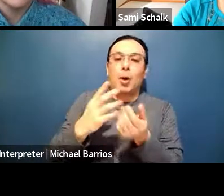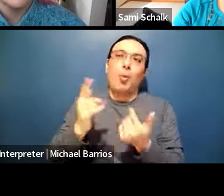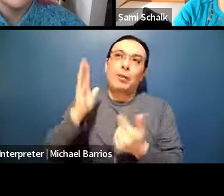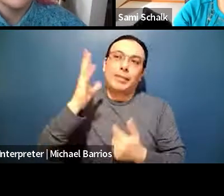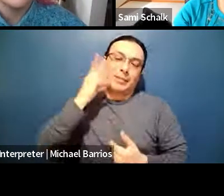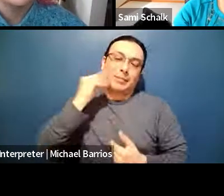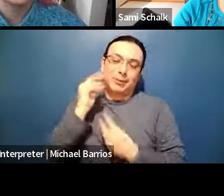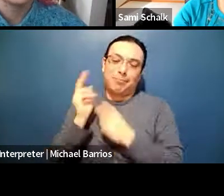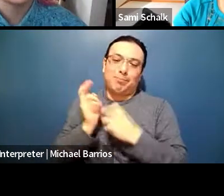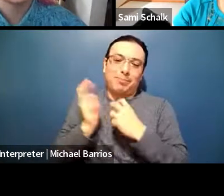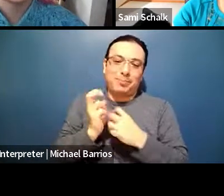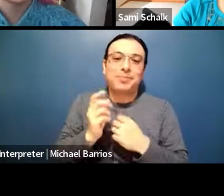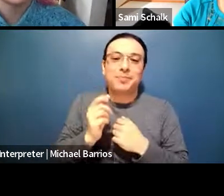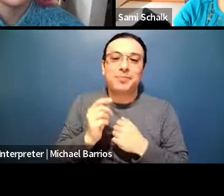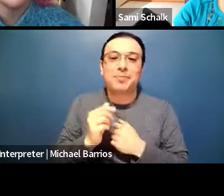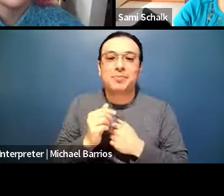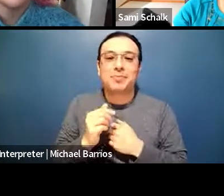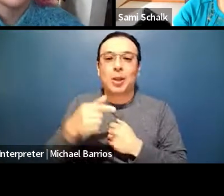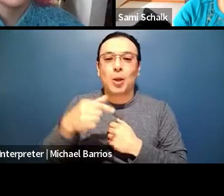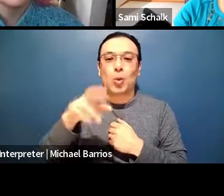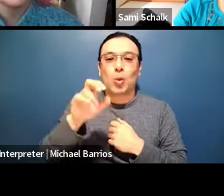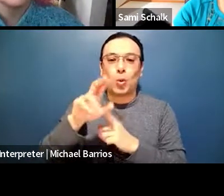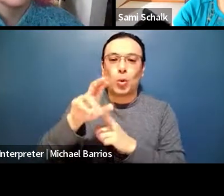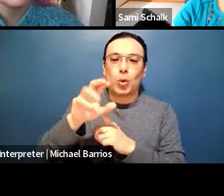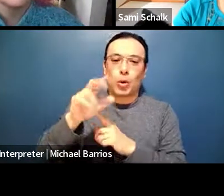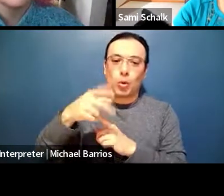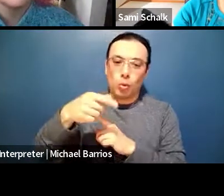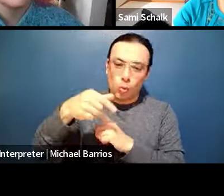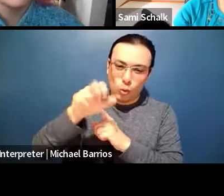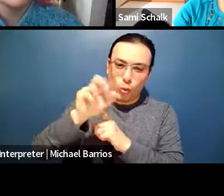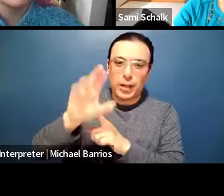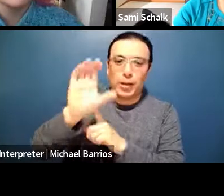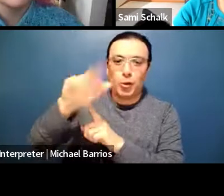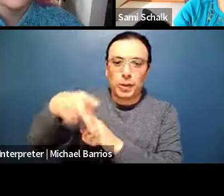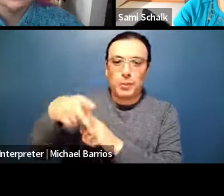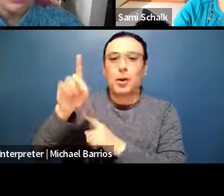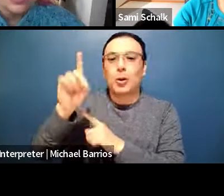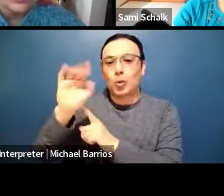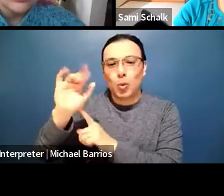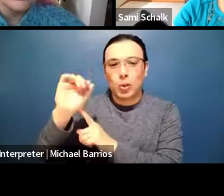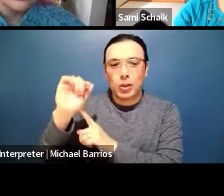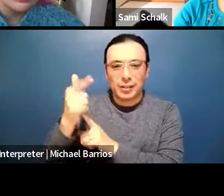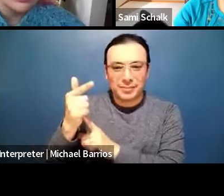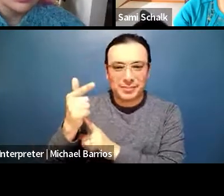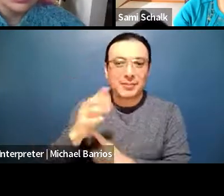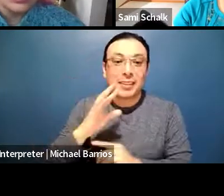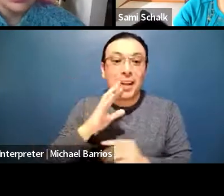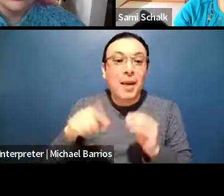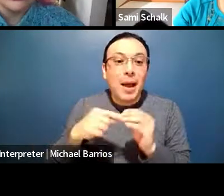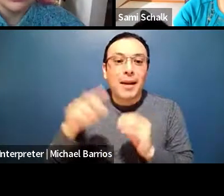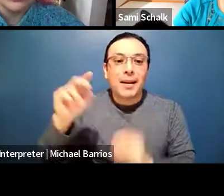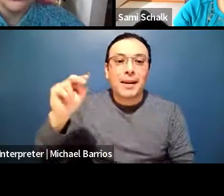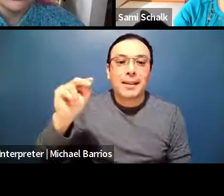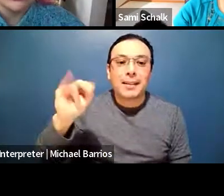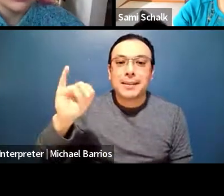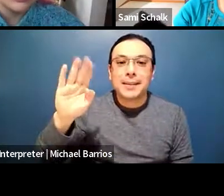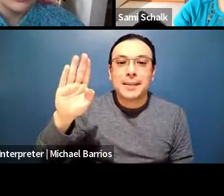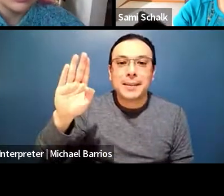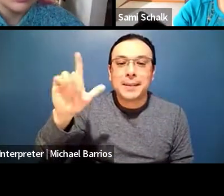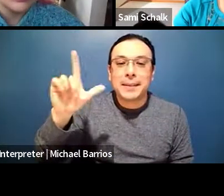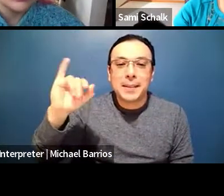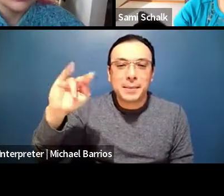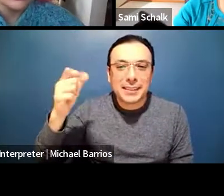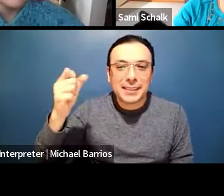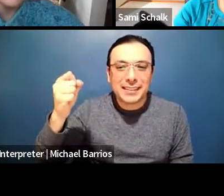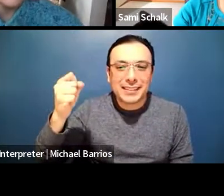nibblings. Nibbling is an all-gender term we use to refer to the children and teens in our lives for whom we